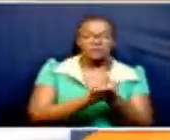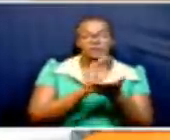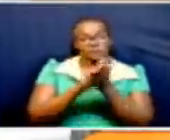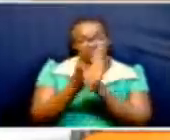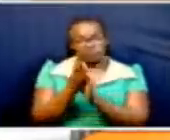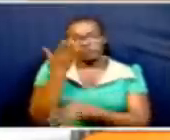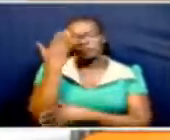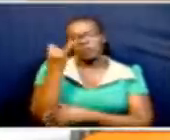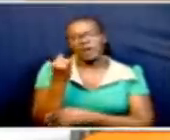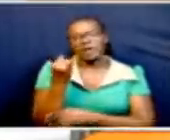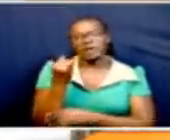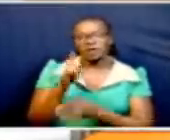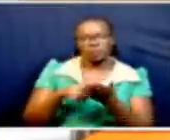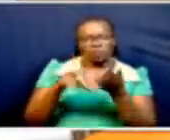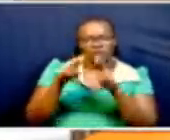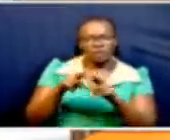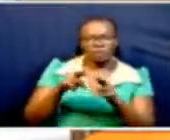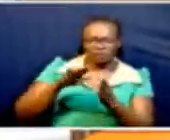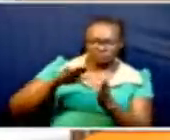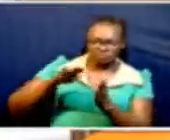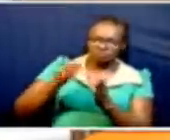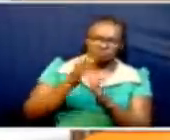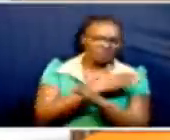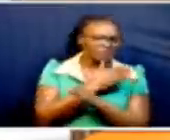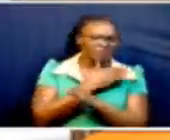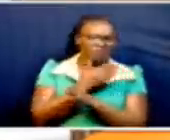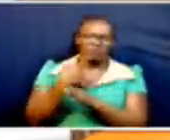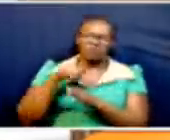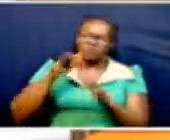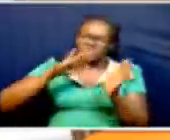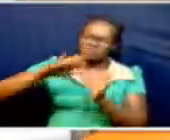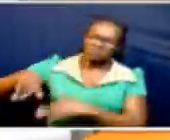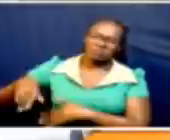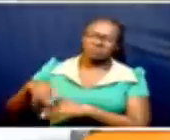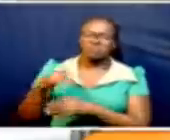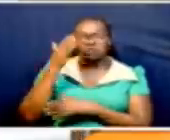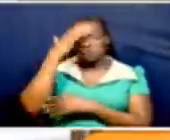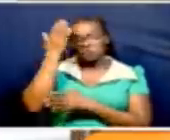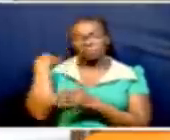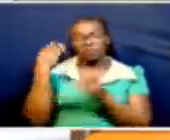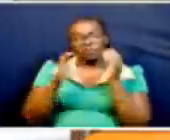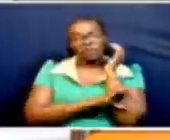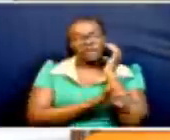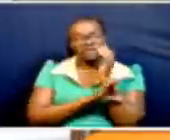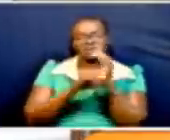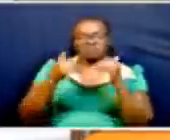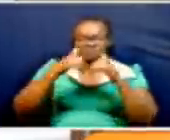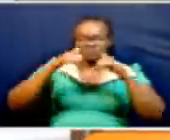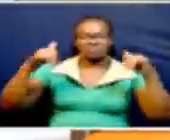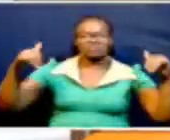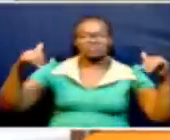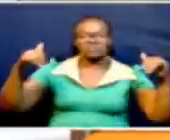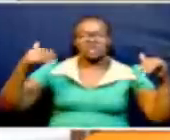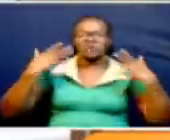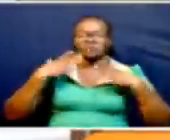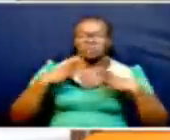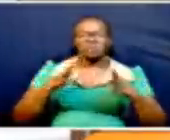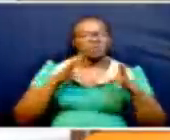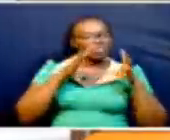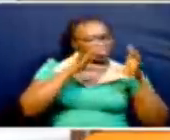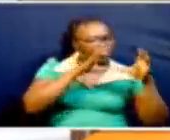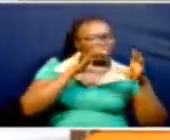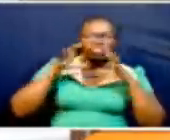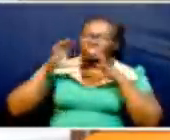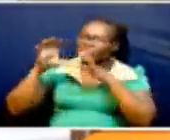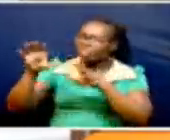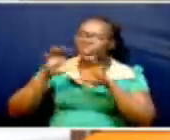be bygones. It reached a point where this country was polarized. People were talking at each other instead of talking with each other. It was